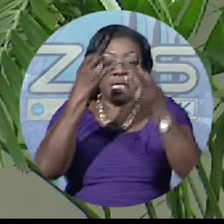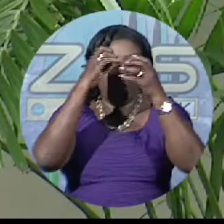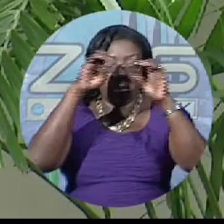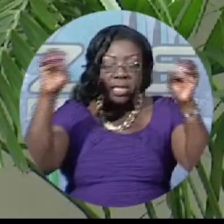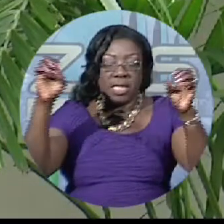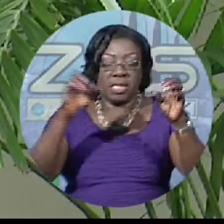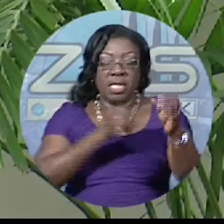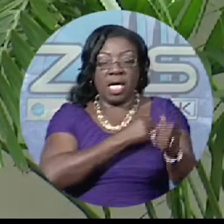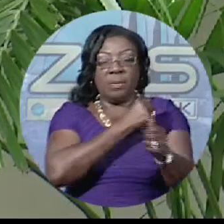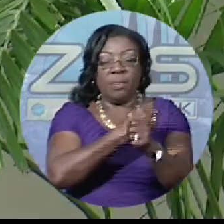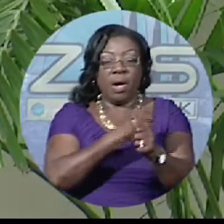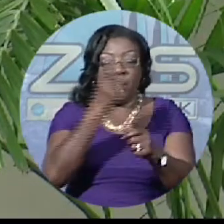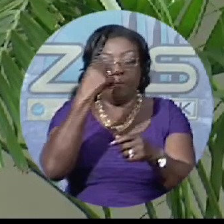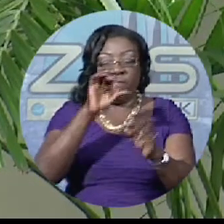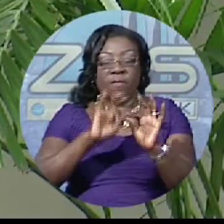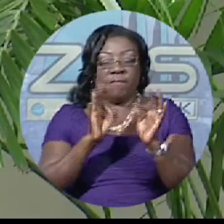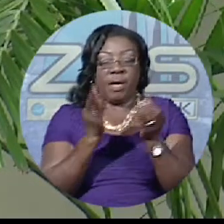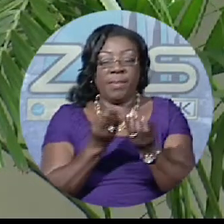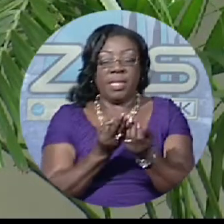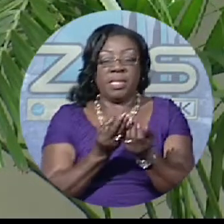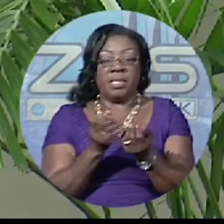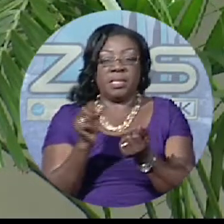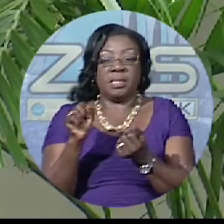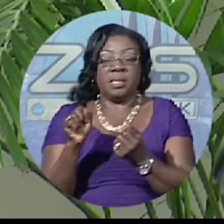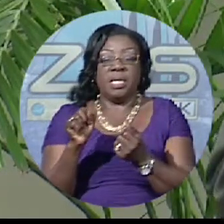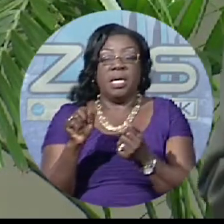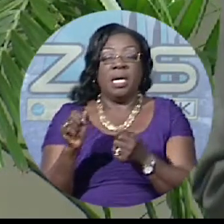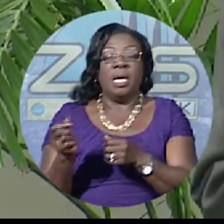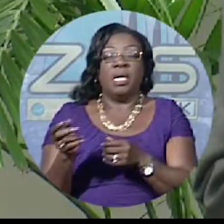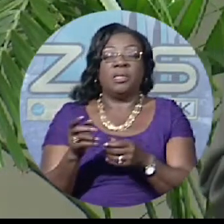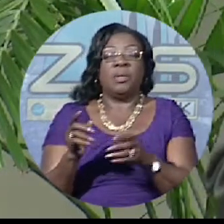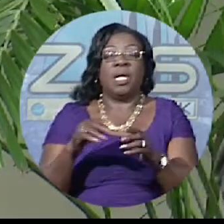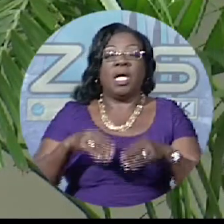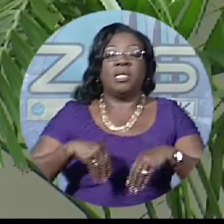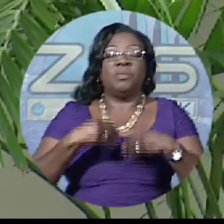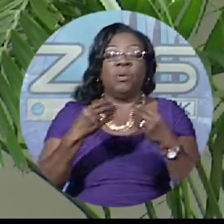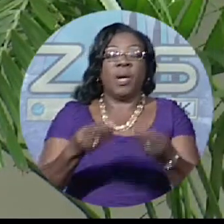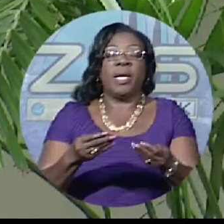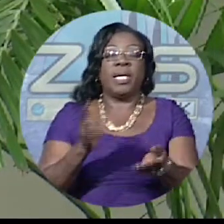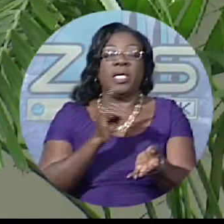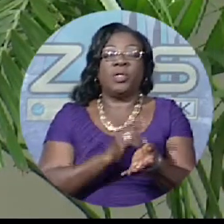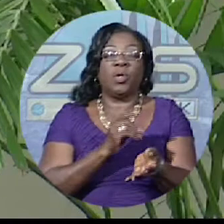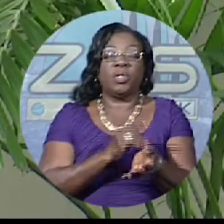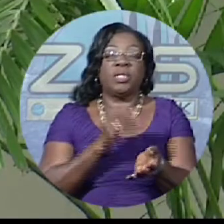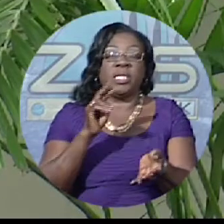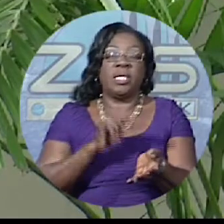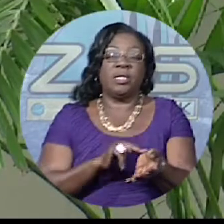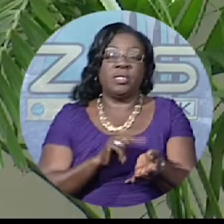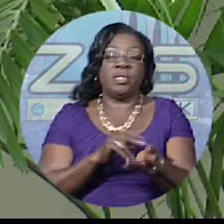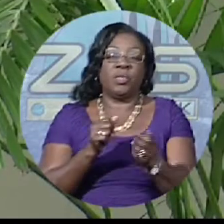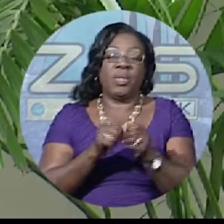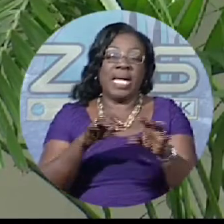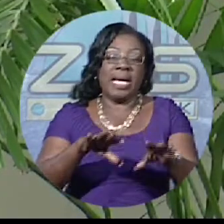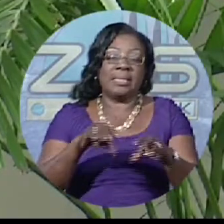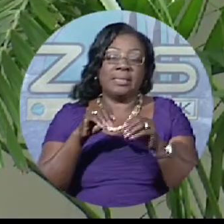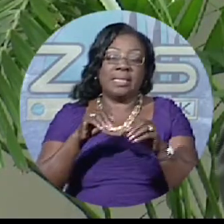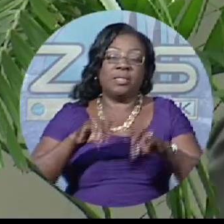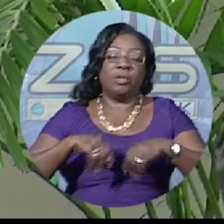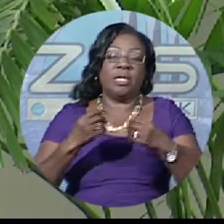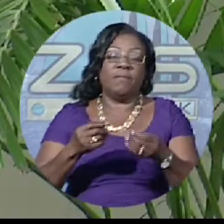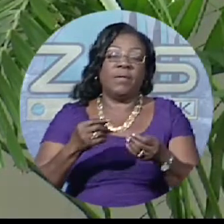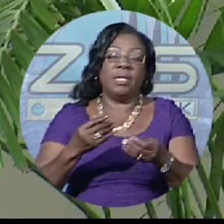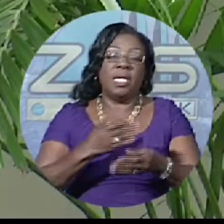and empowerment for families, as well as providing our doctors and nurses with access to leading